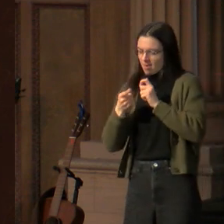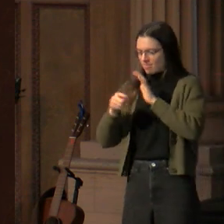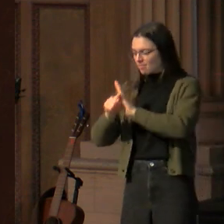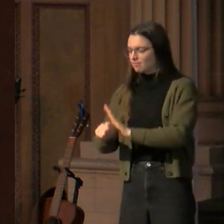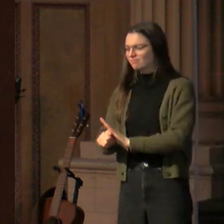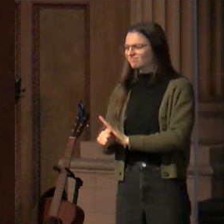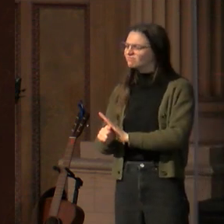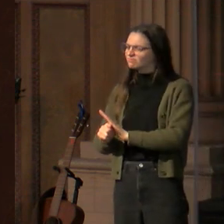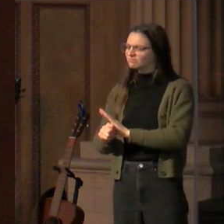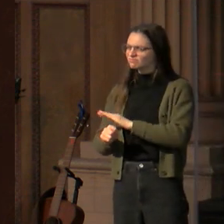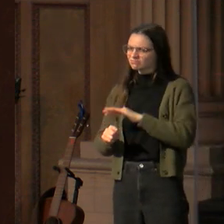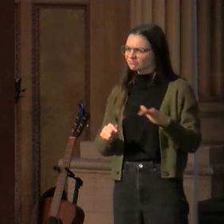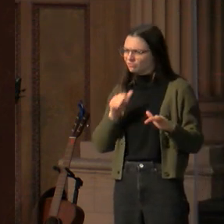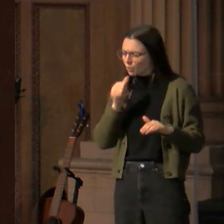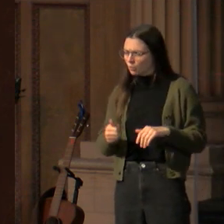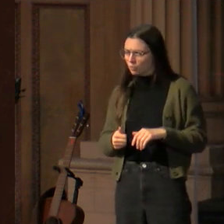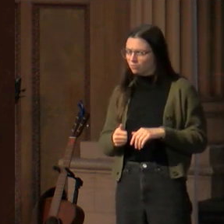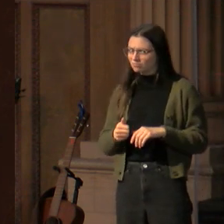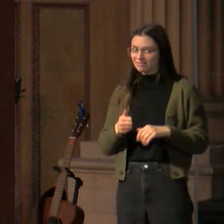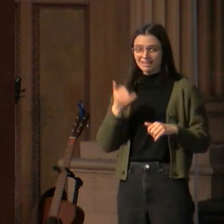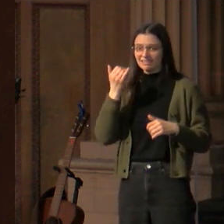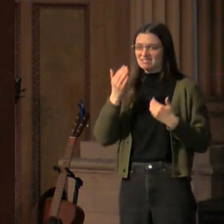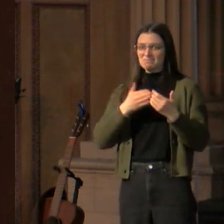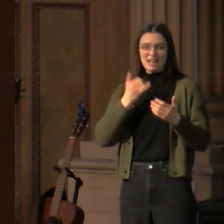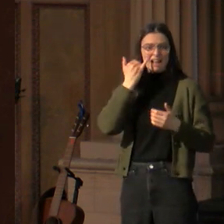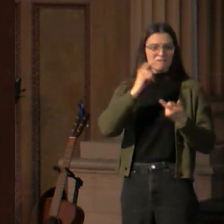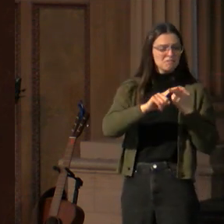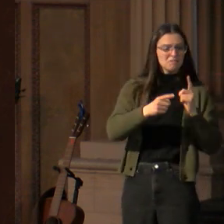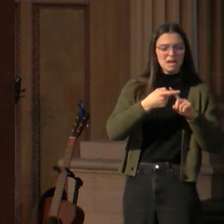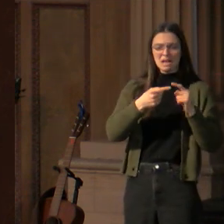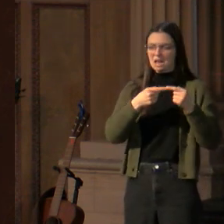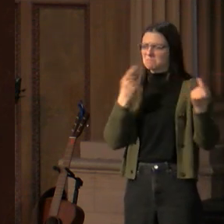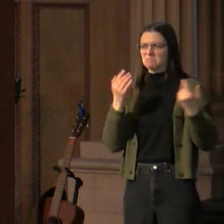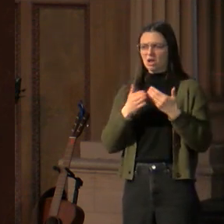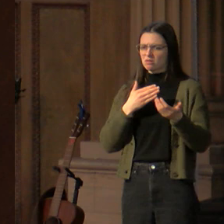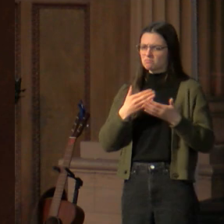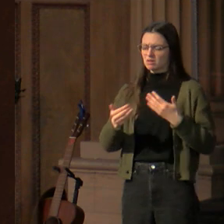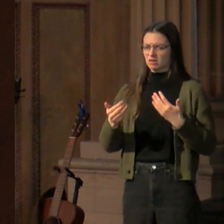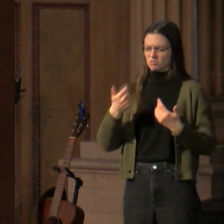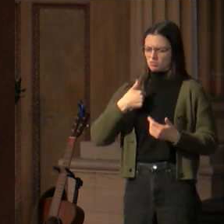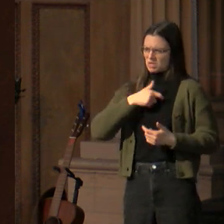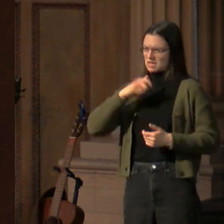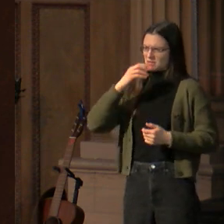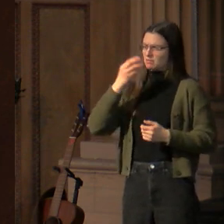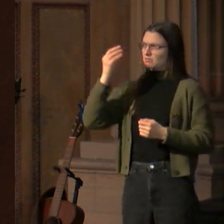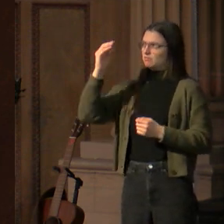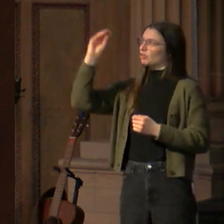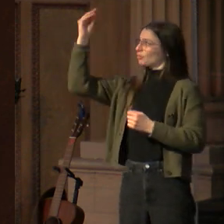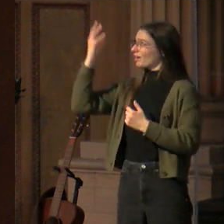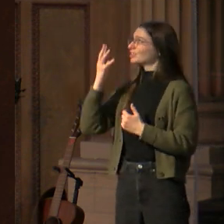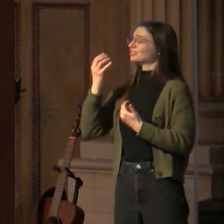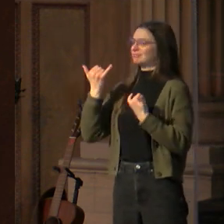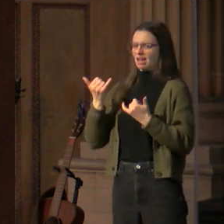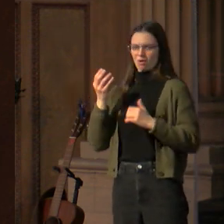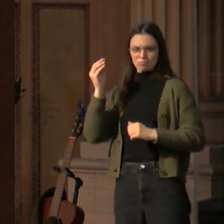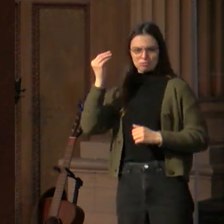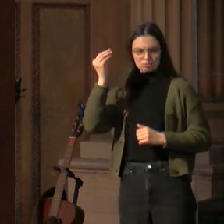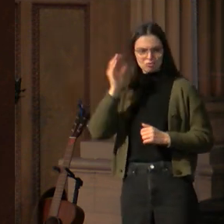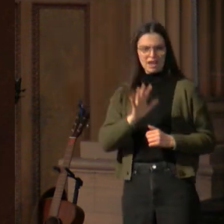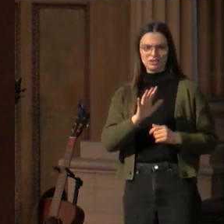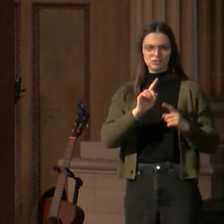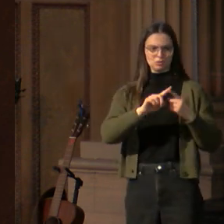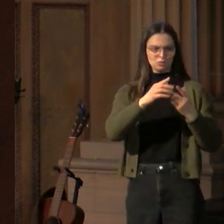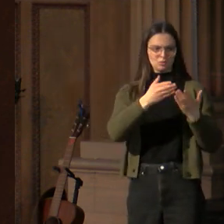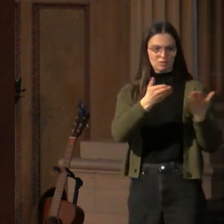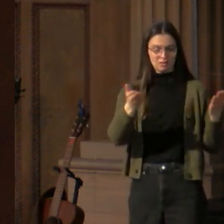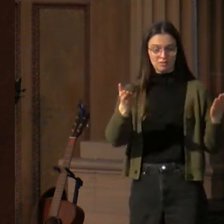If we're people who've received the grace of Jesus, then that should make us the most gracious people there are. Gracious in our speech, but also gracious in our